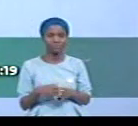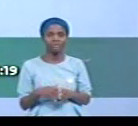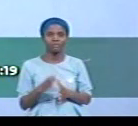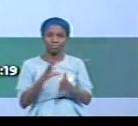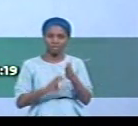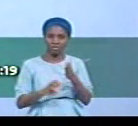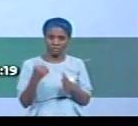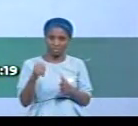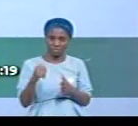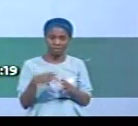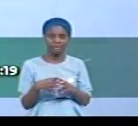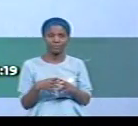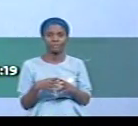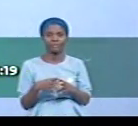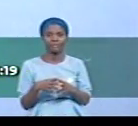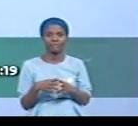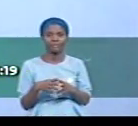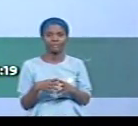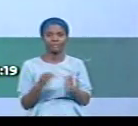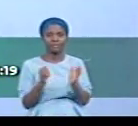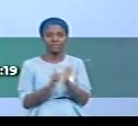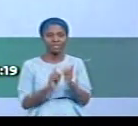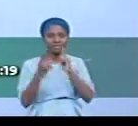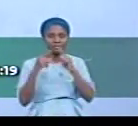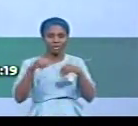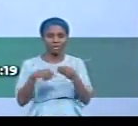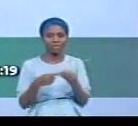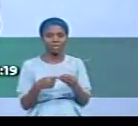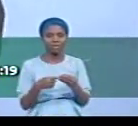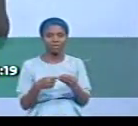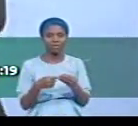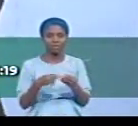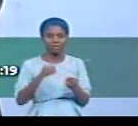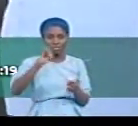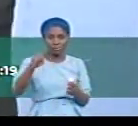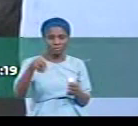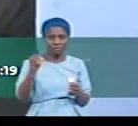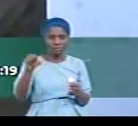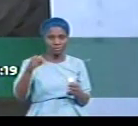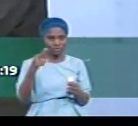10. That talks about Joshua.